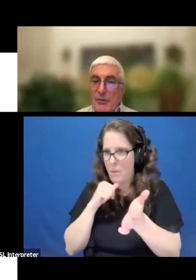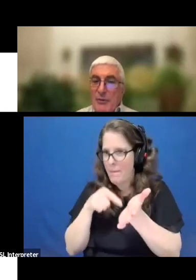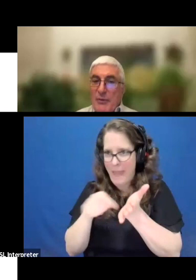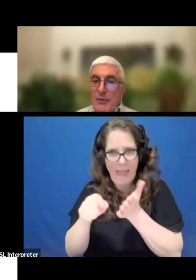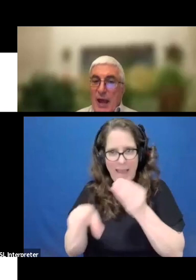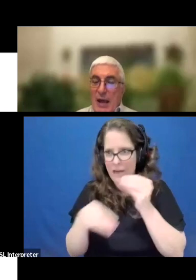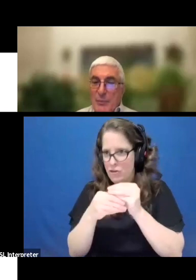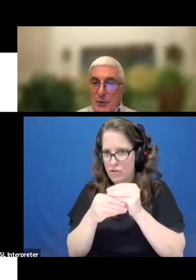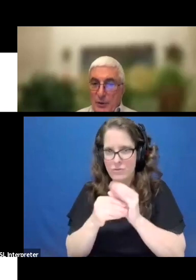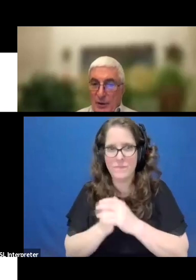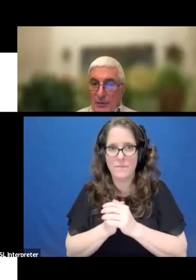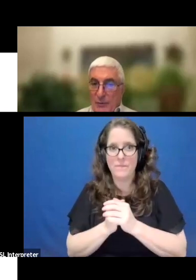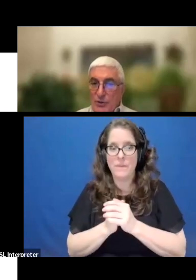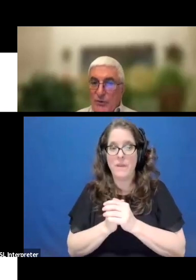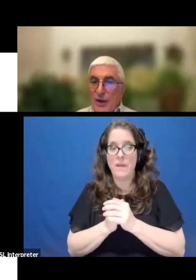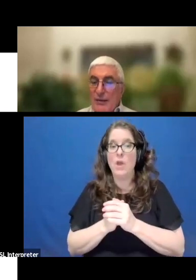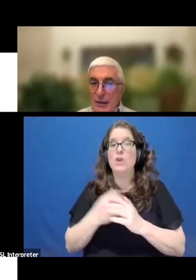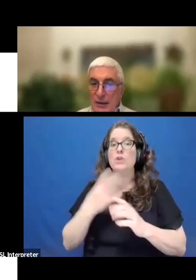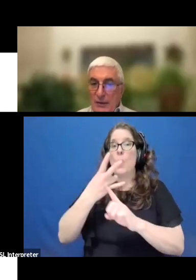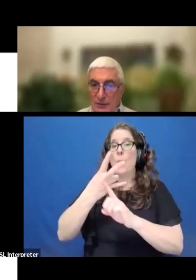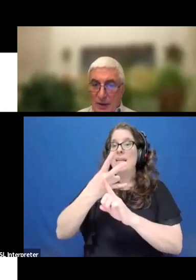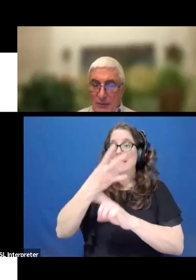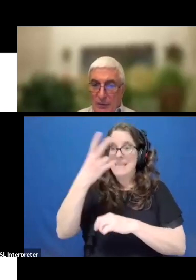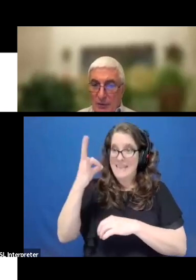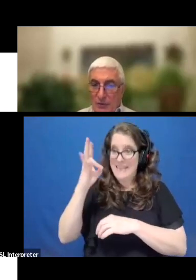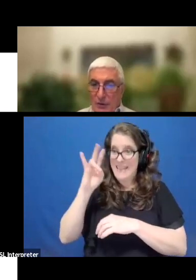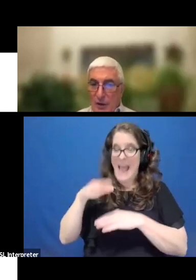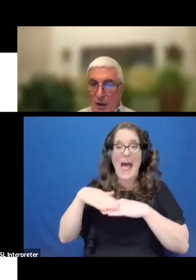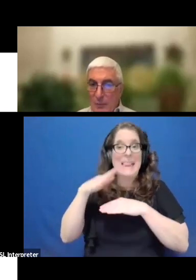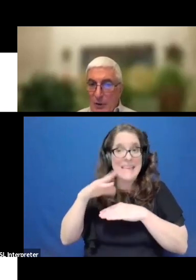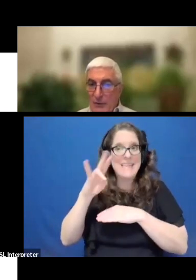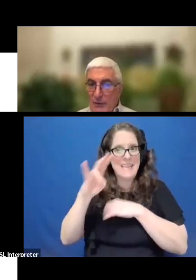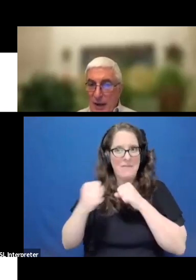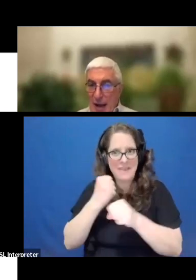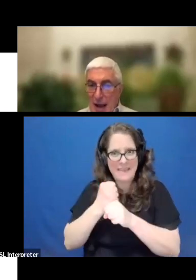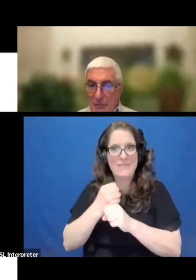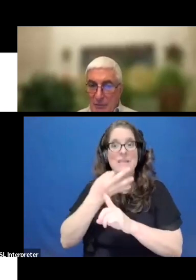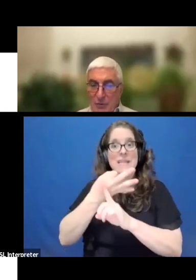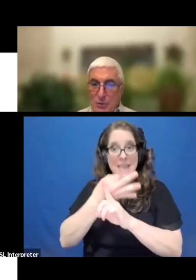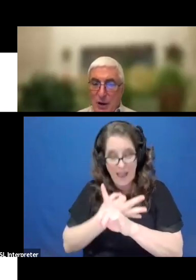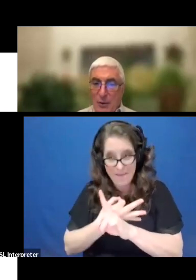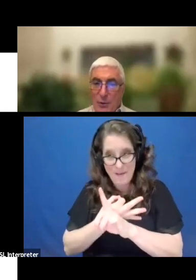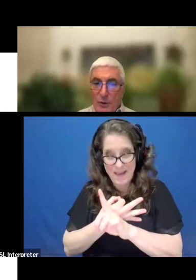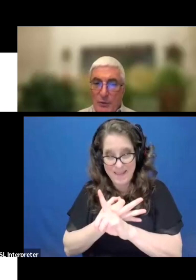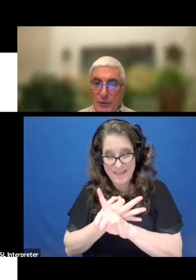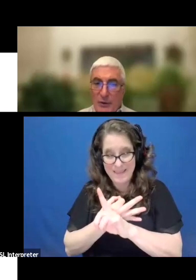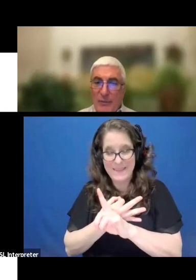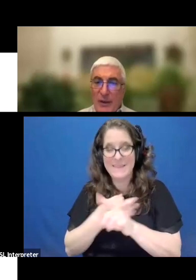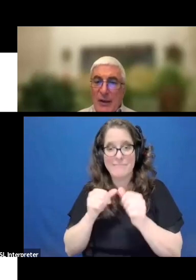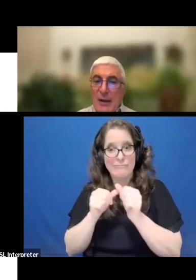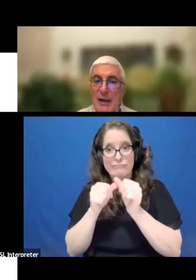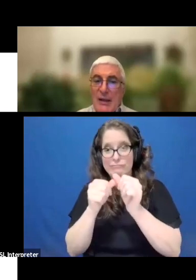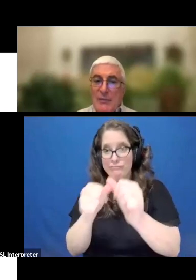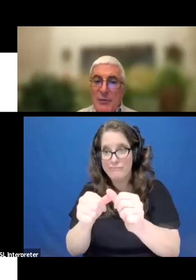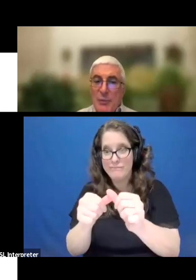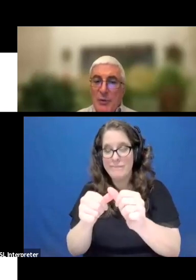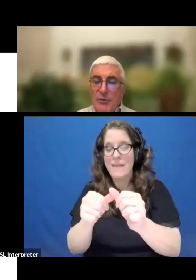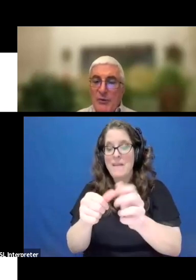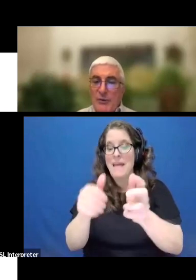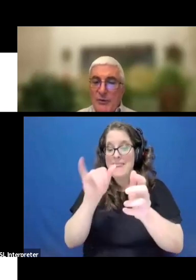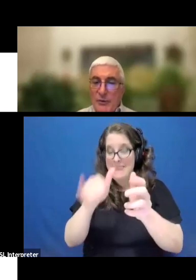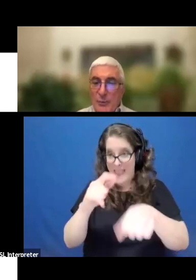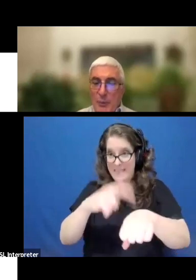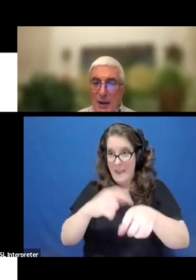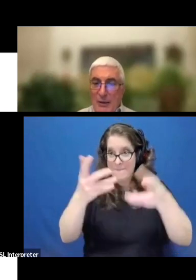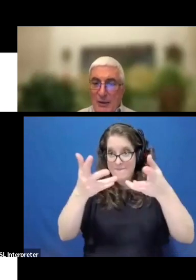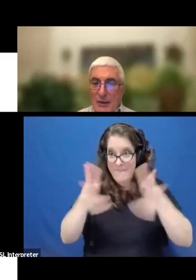After that period, which is at least 7 years and 9 months after the trial work period, if the person